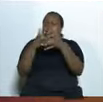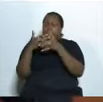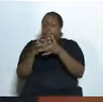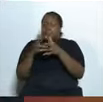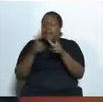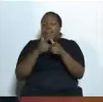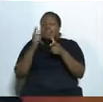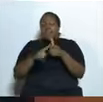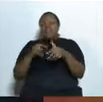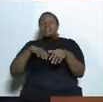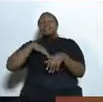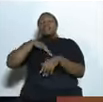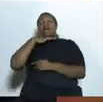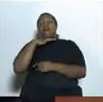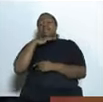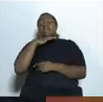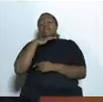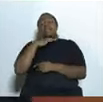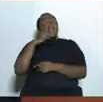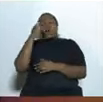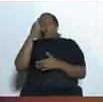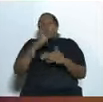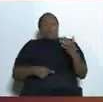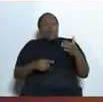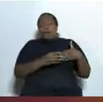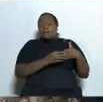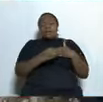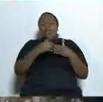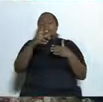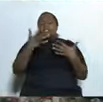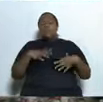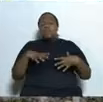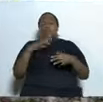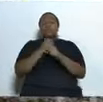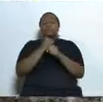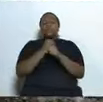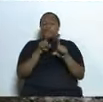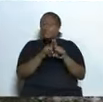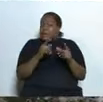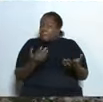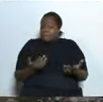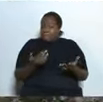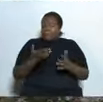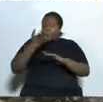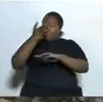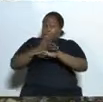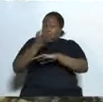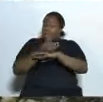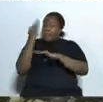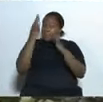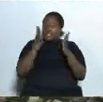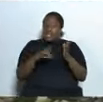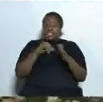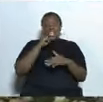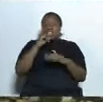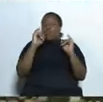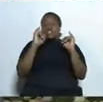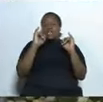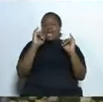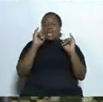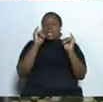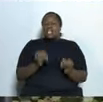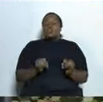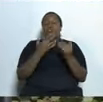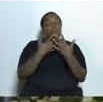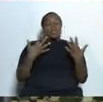fiery flames? What led them to do that? Cults are nothing new. Let me take you back